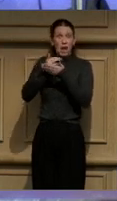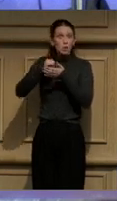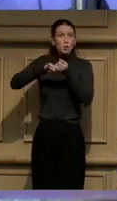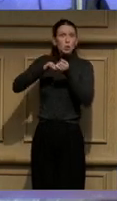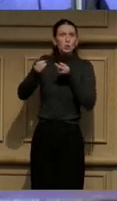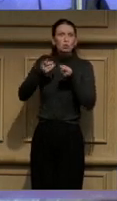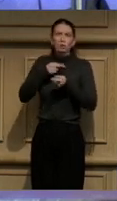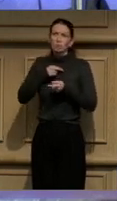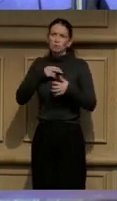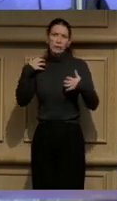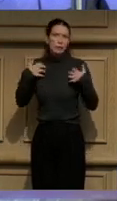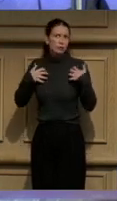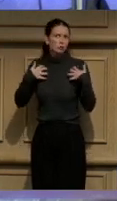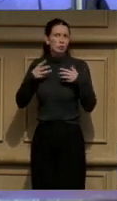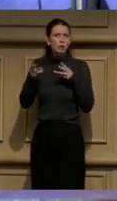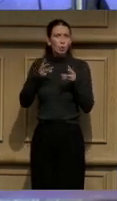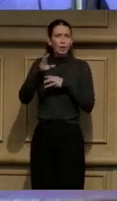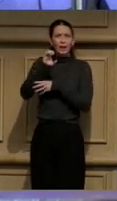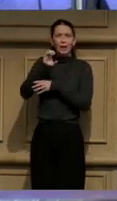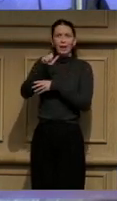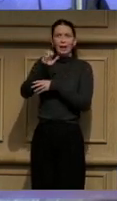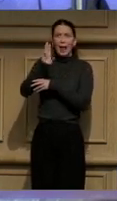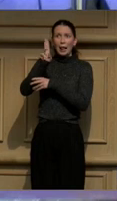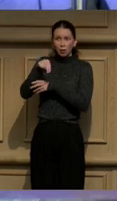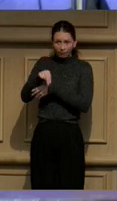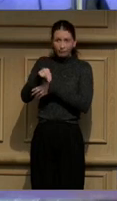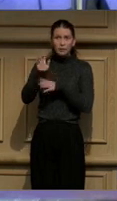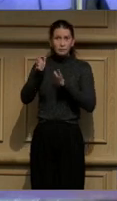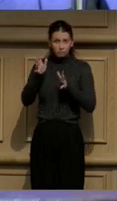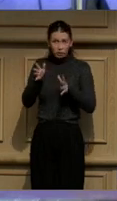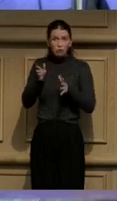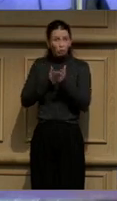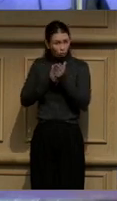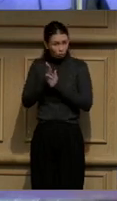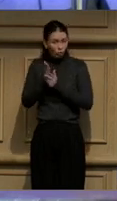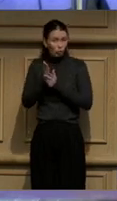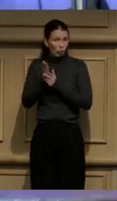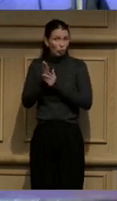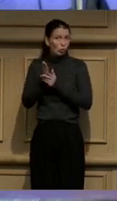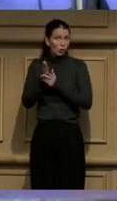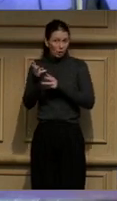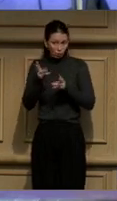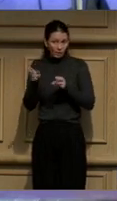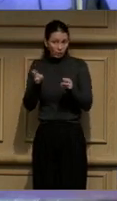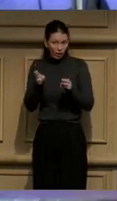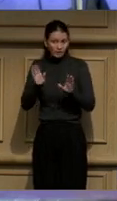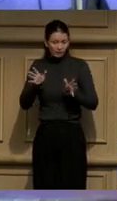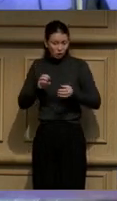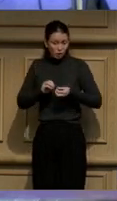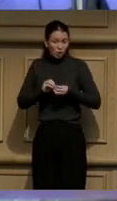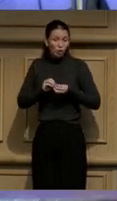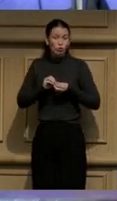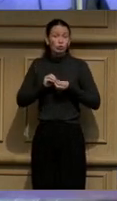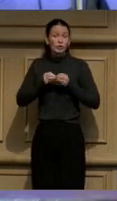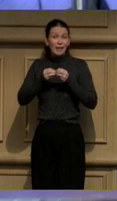Callum Workhouse Union, which actually has... through arts practice, created a context for collaborative